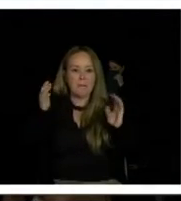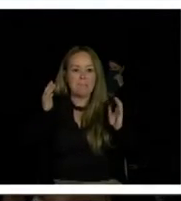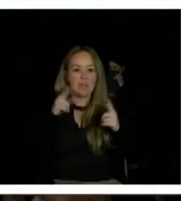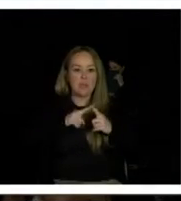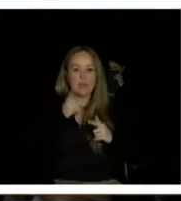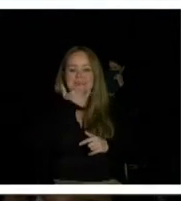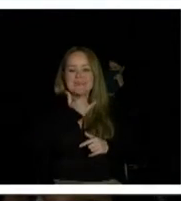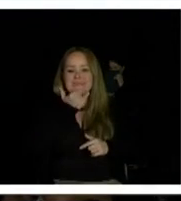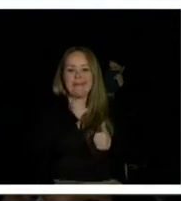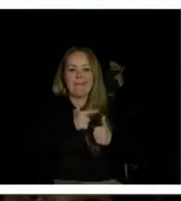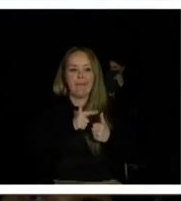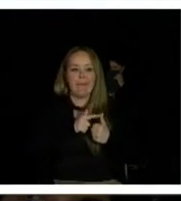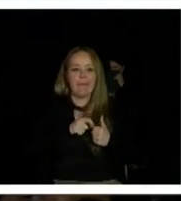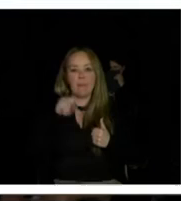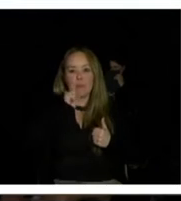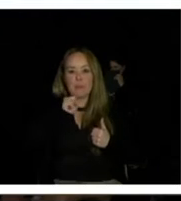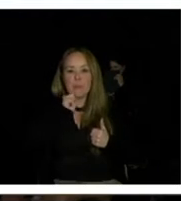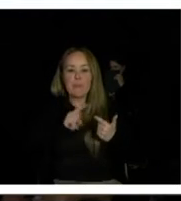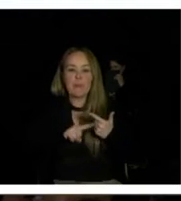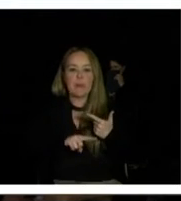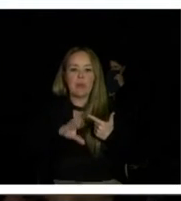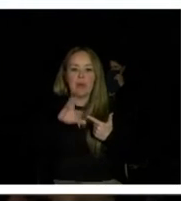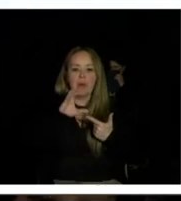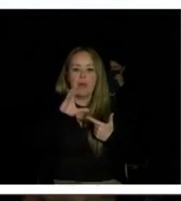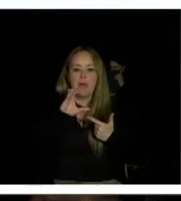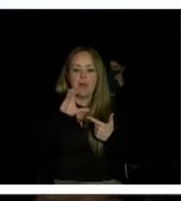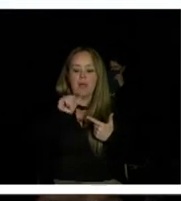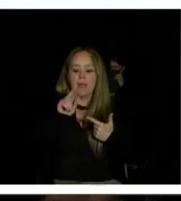Isleta, Socorro, Canutillo,